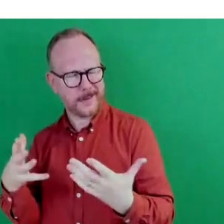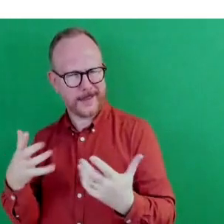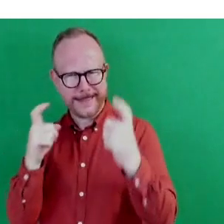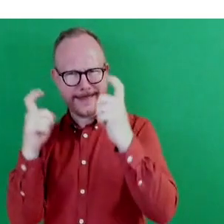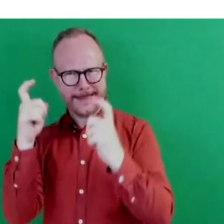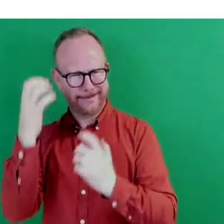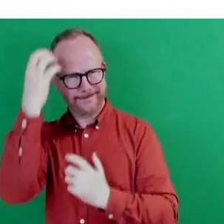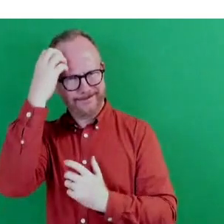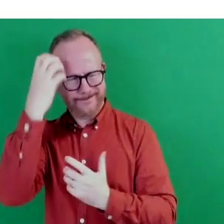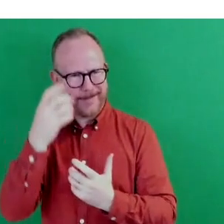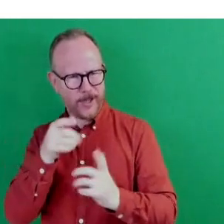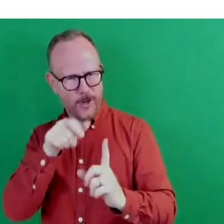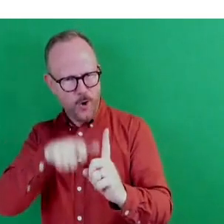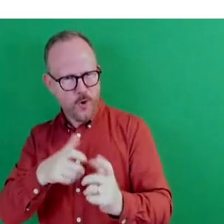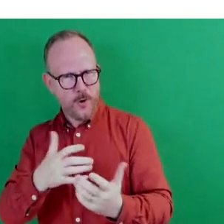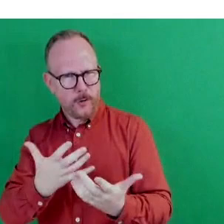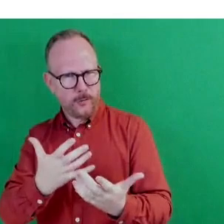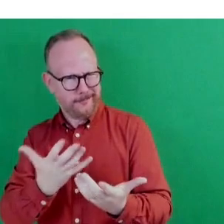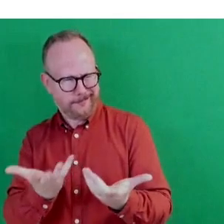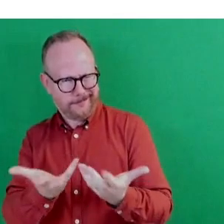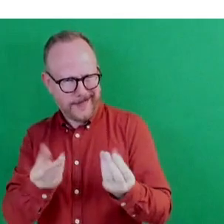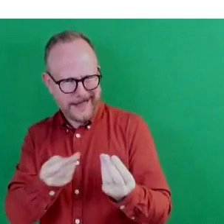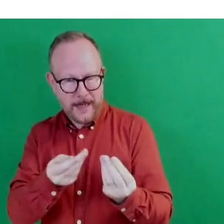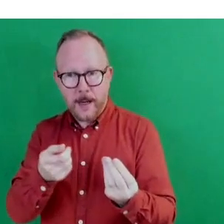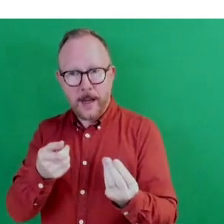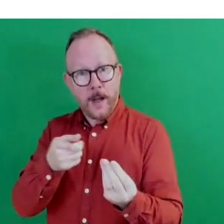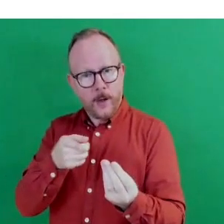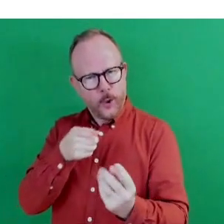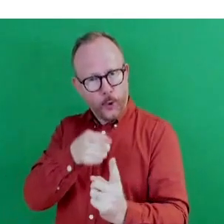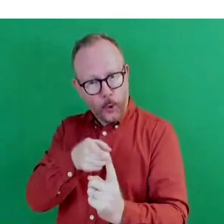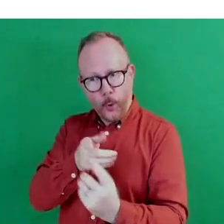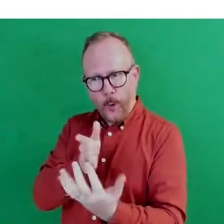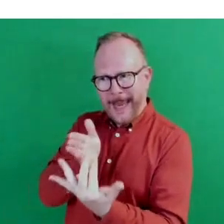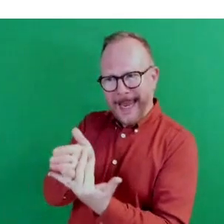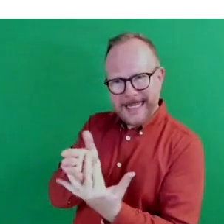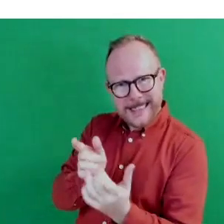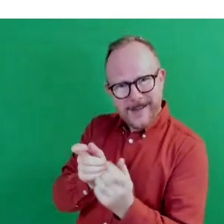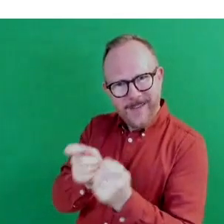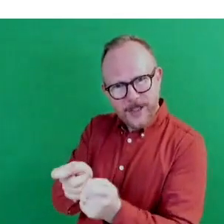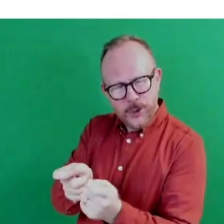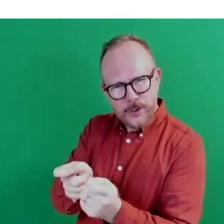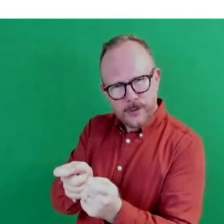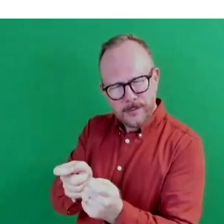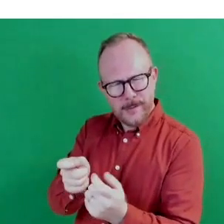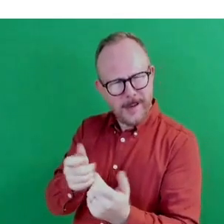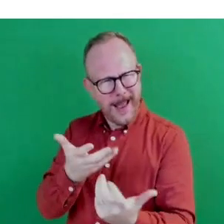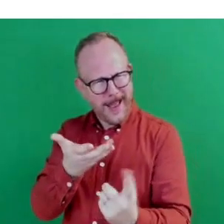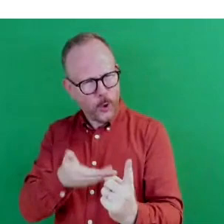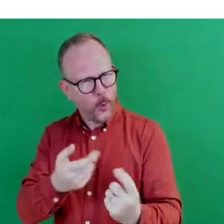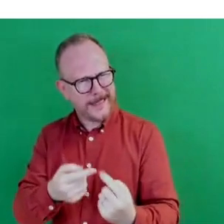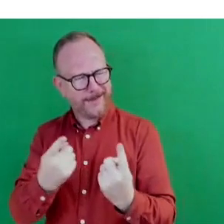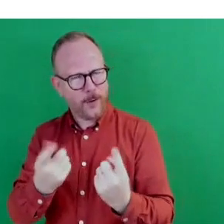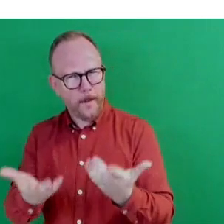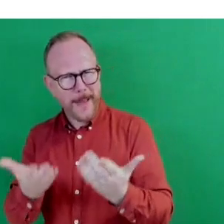of the uncertainty around how the intervention work perhaps differed from PWP work or the graduate mental